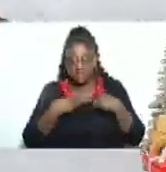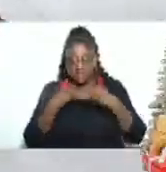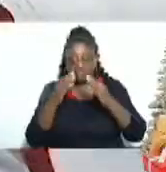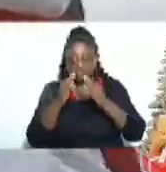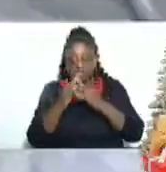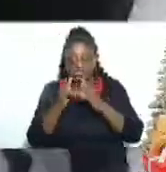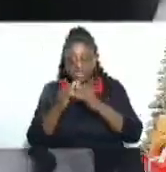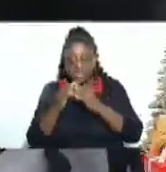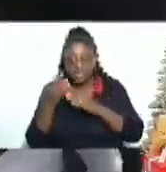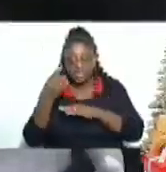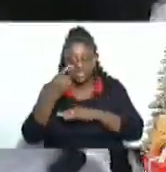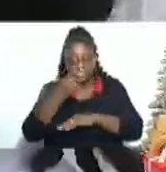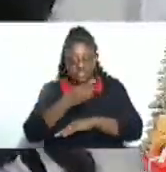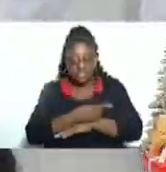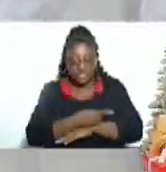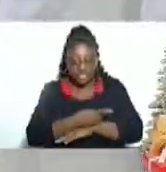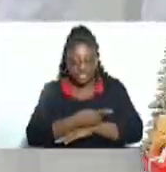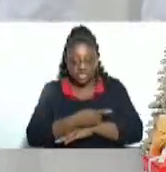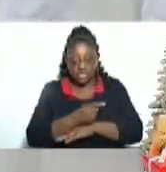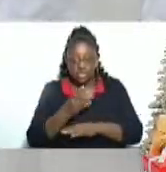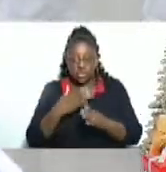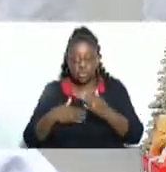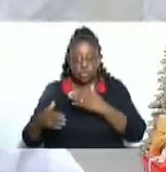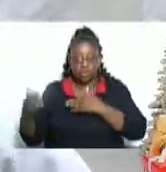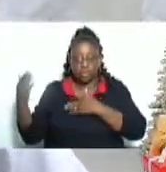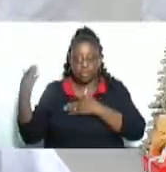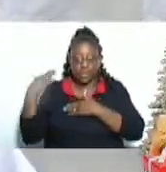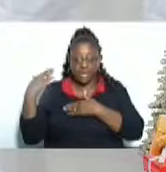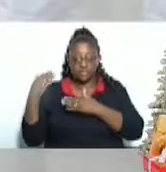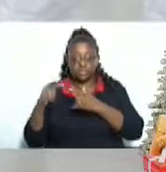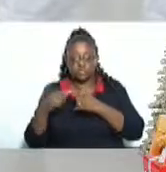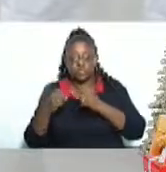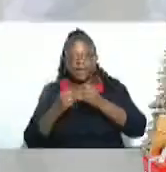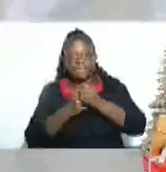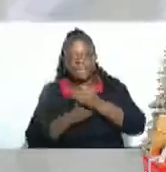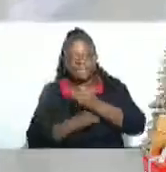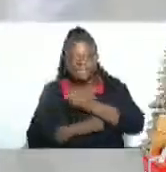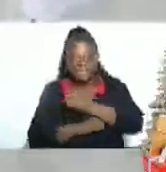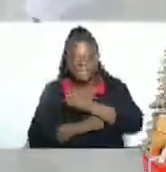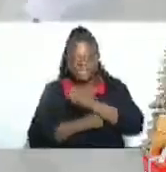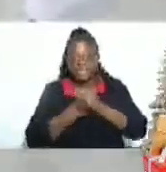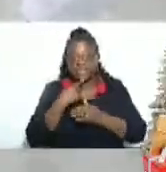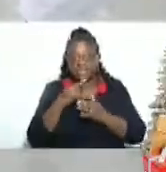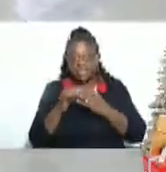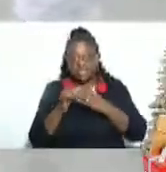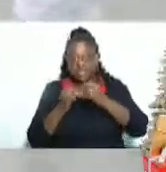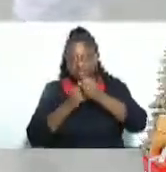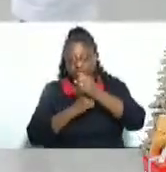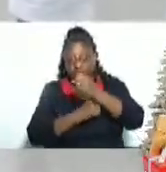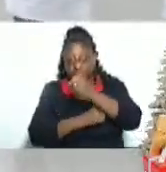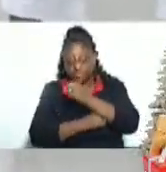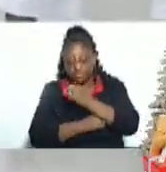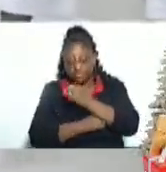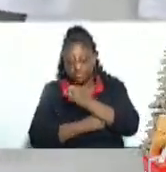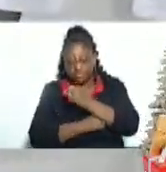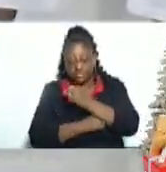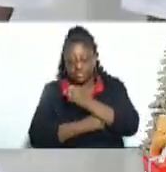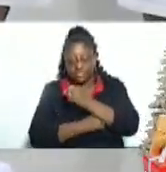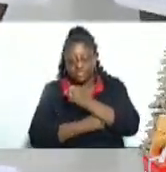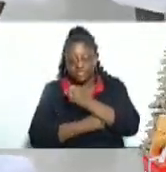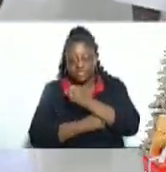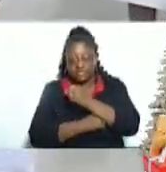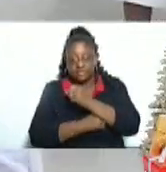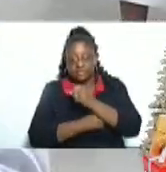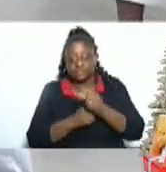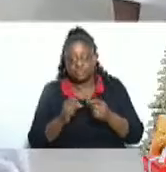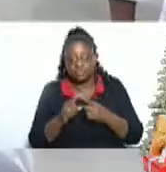today, going back to the basics. That's what we believe in. We believe that the basics, that the key on is foundation